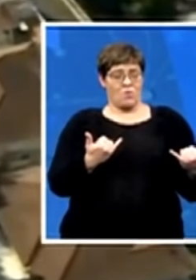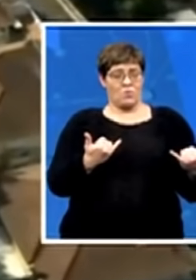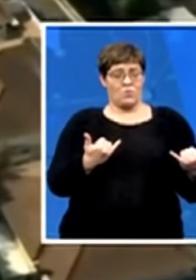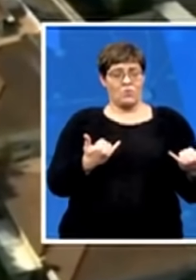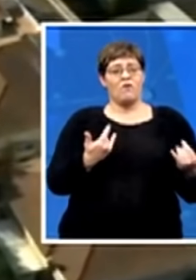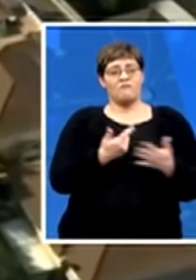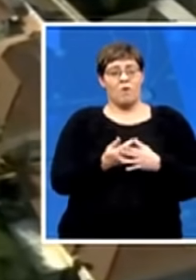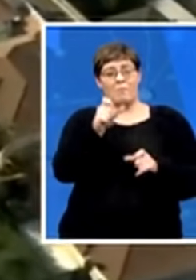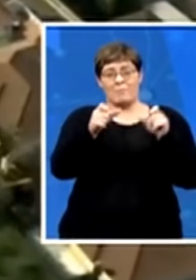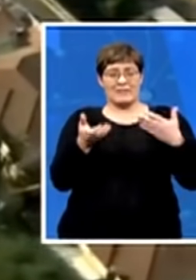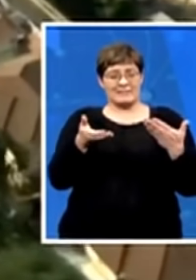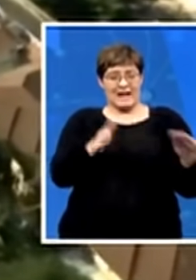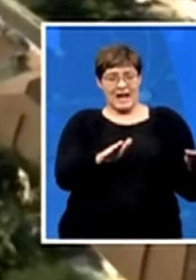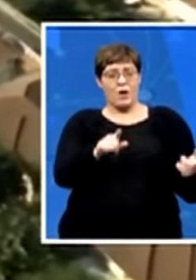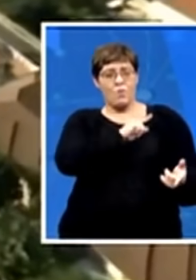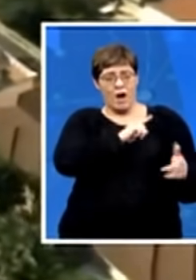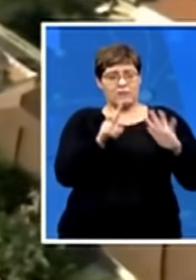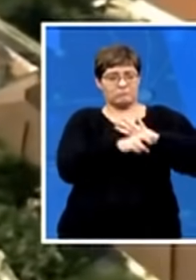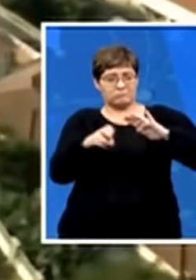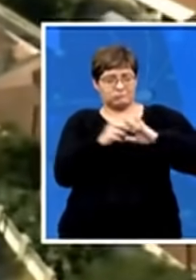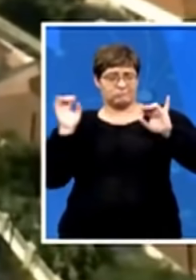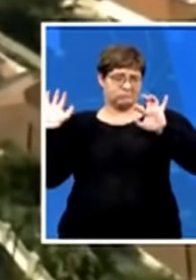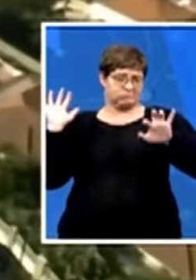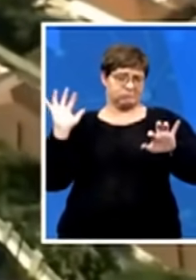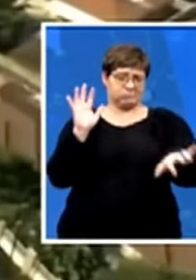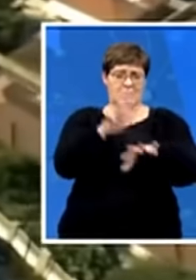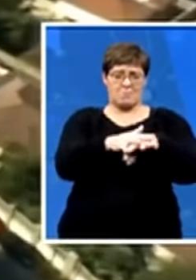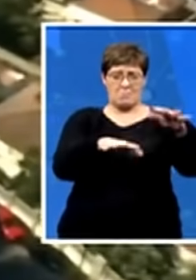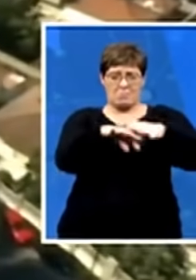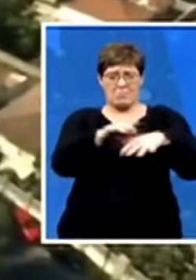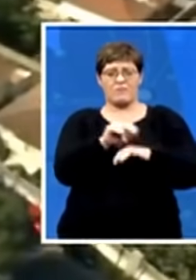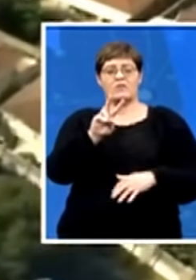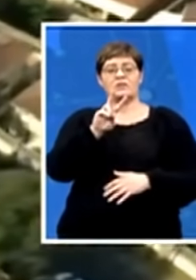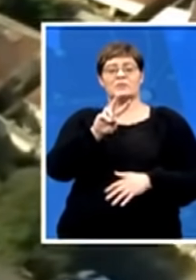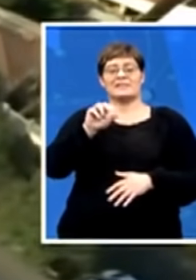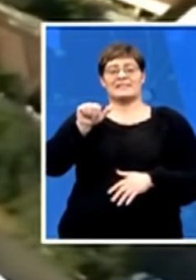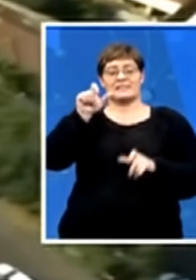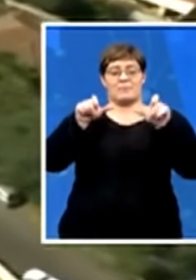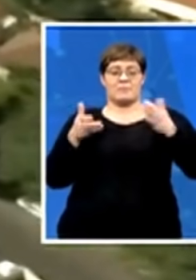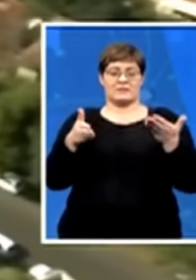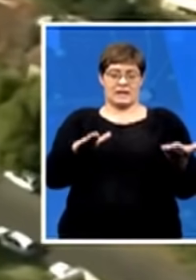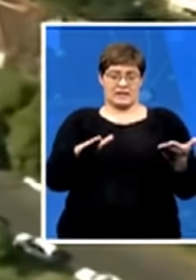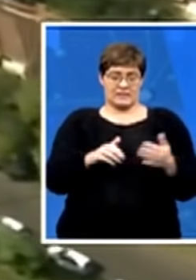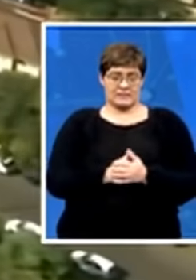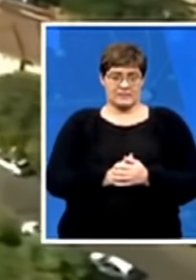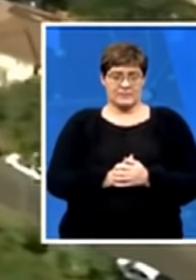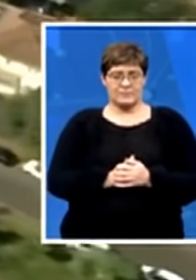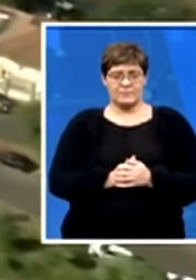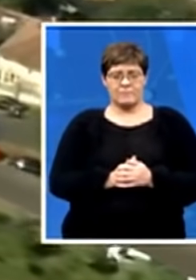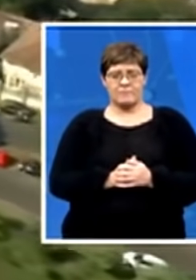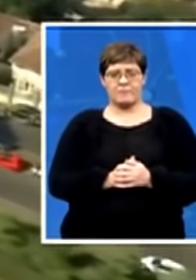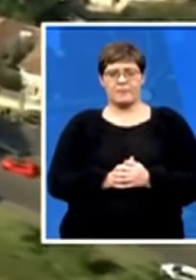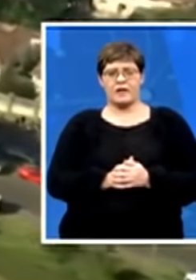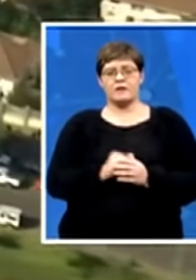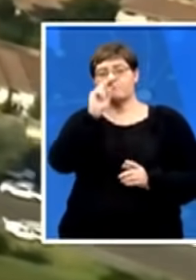looting. We are sitting at 26 deaths right now, but these visuals on your screen just giving you a